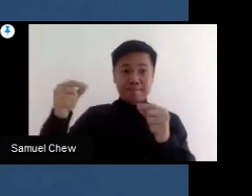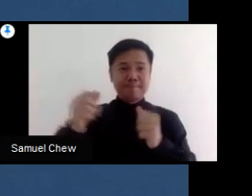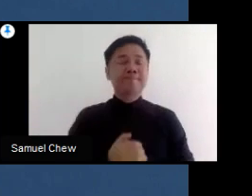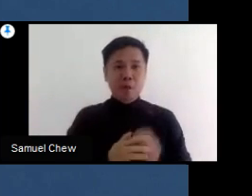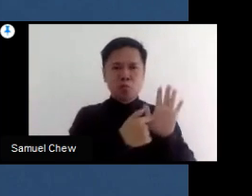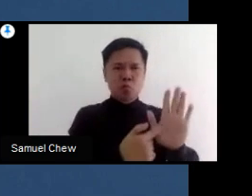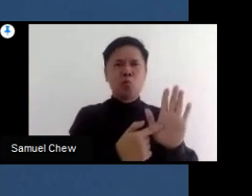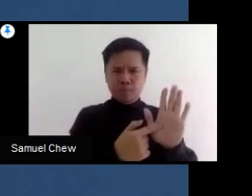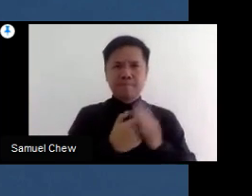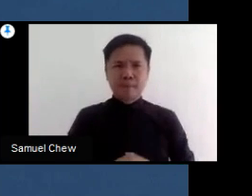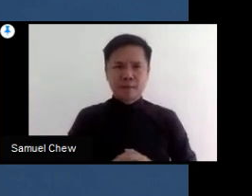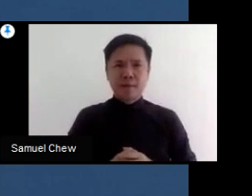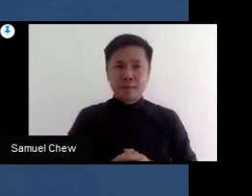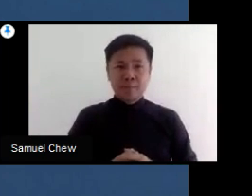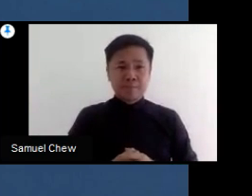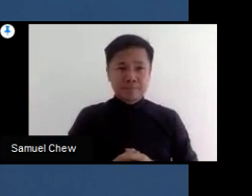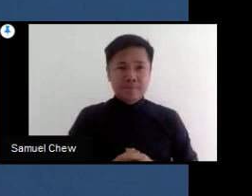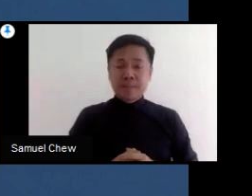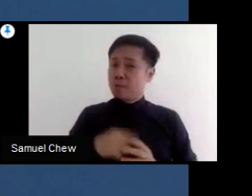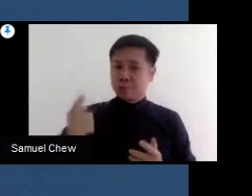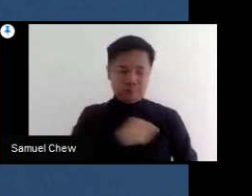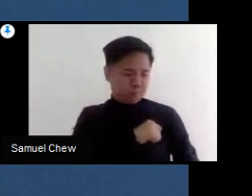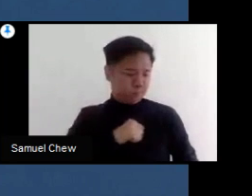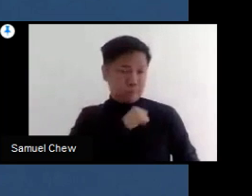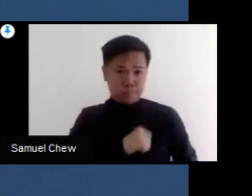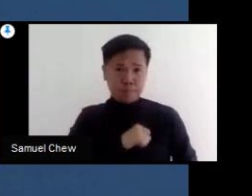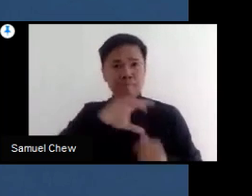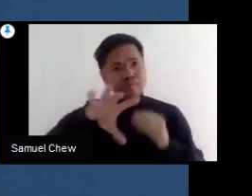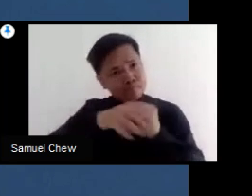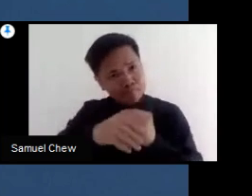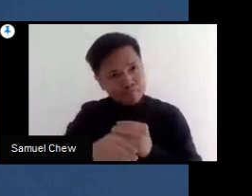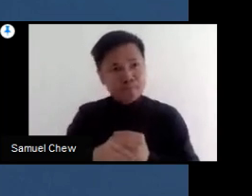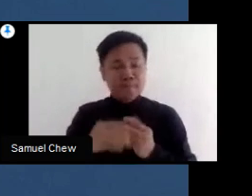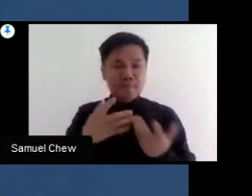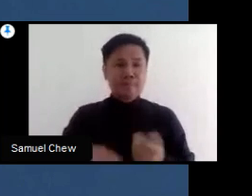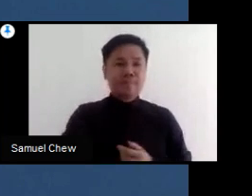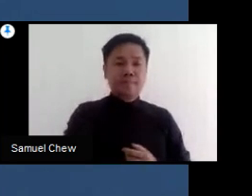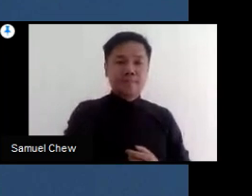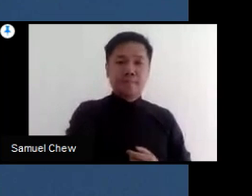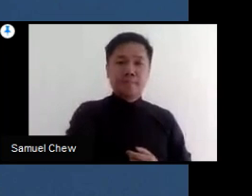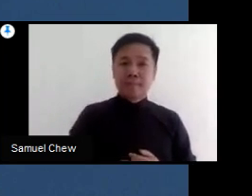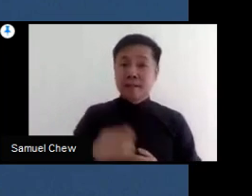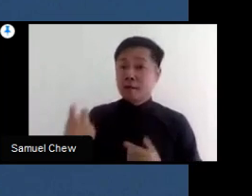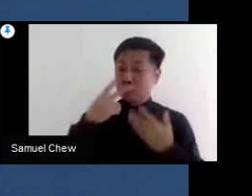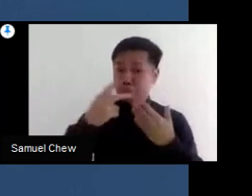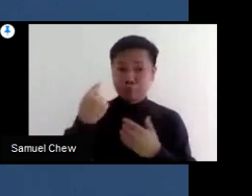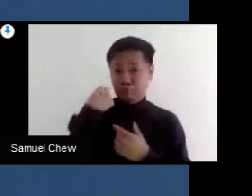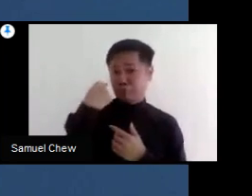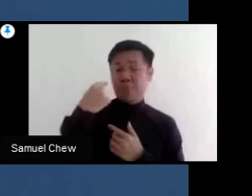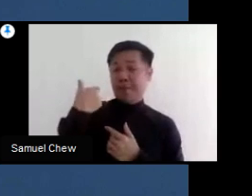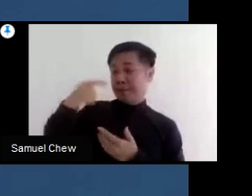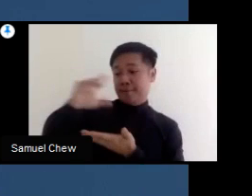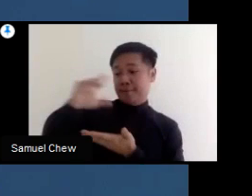commitments and indicators, which, as we were repeatedly saying from the Secretariat as well, all on voluntary